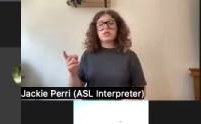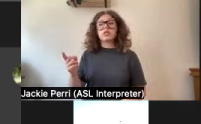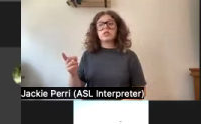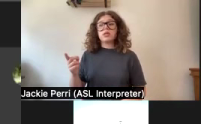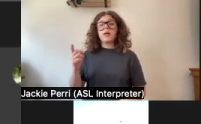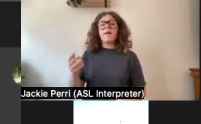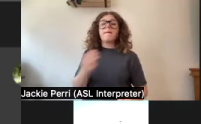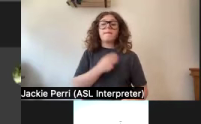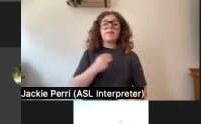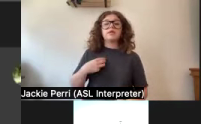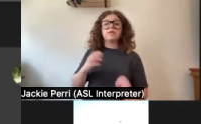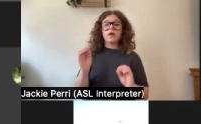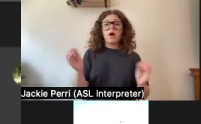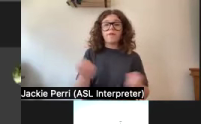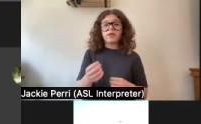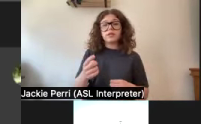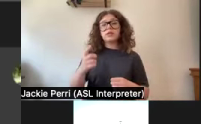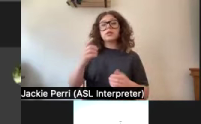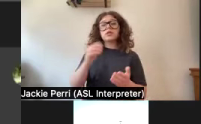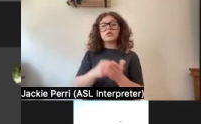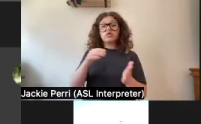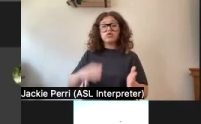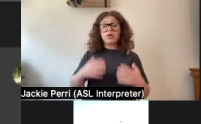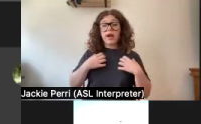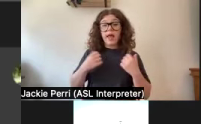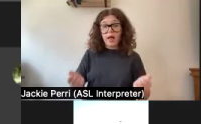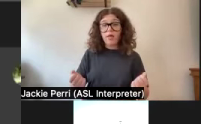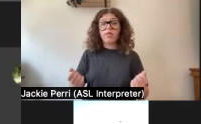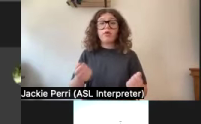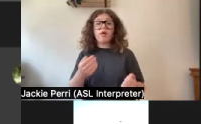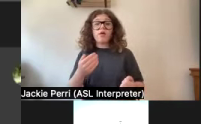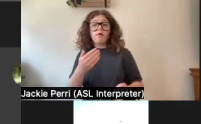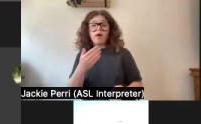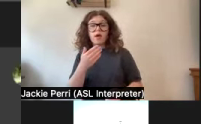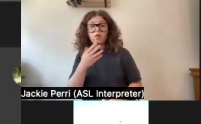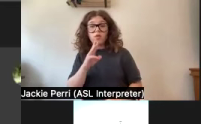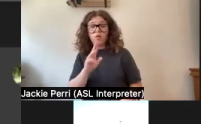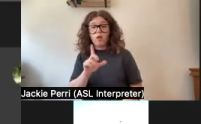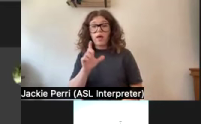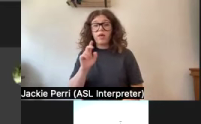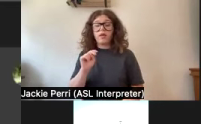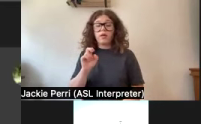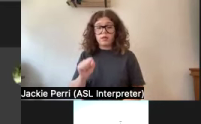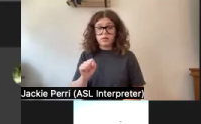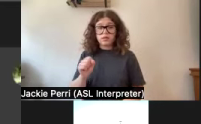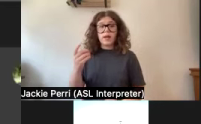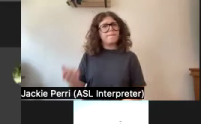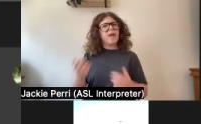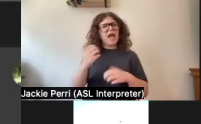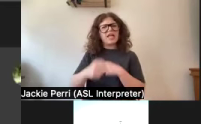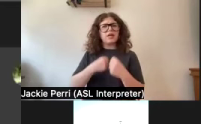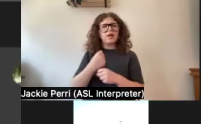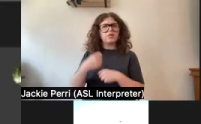Wellness after many years of advocacy with support of the City of